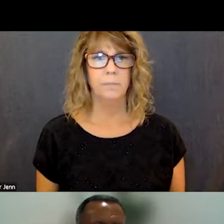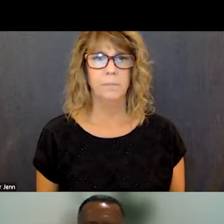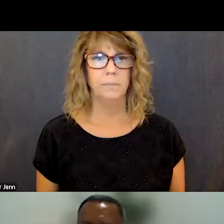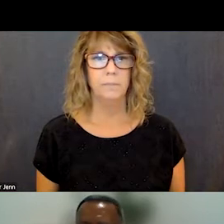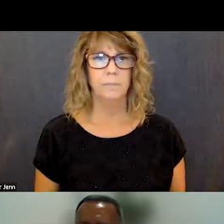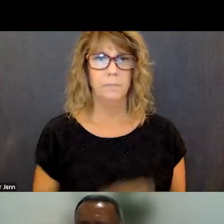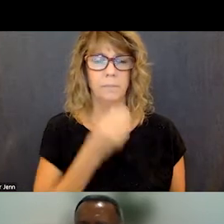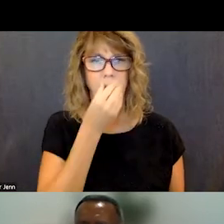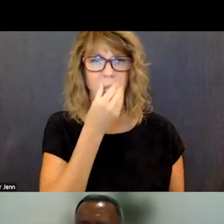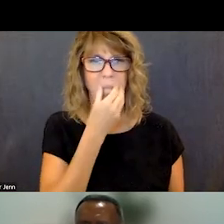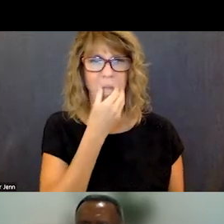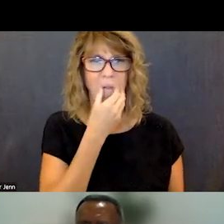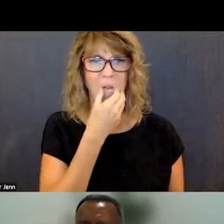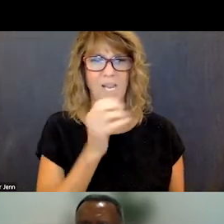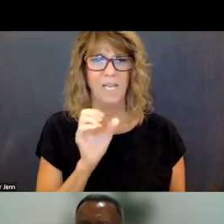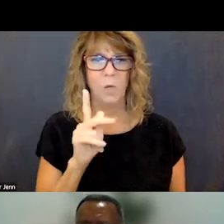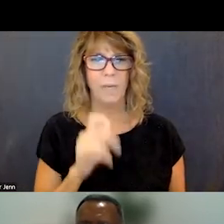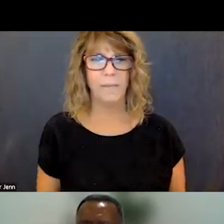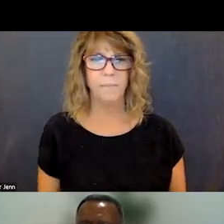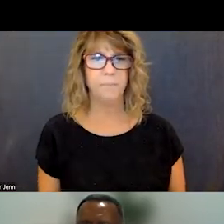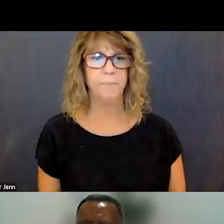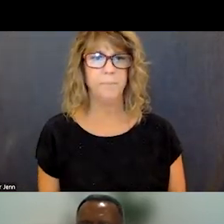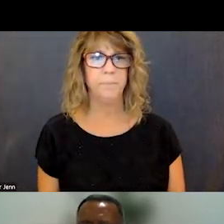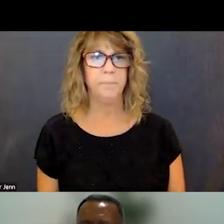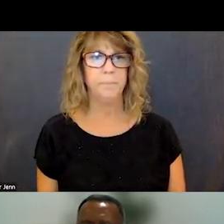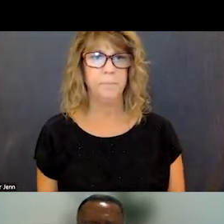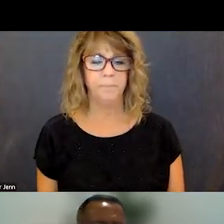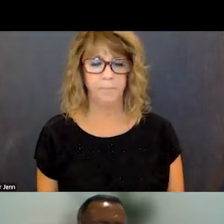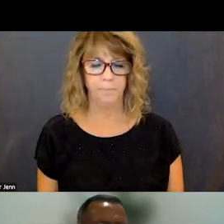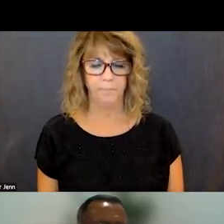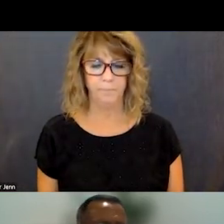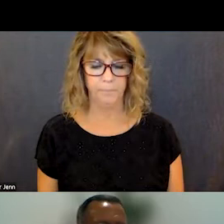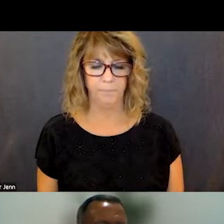Okay. We have the next one, please.